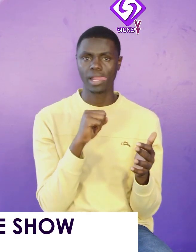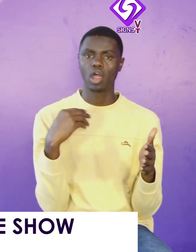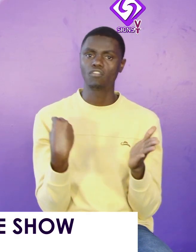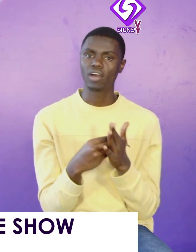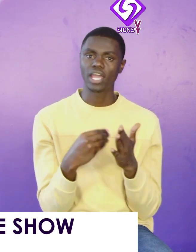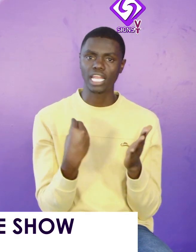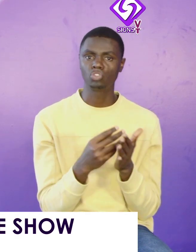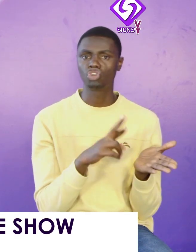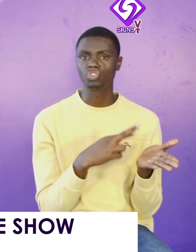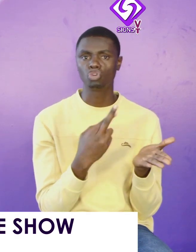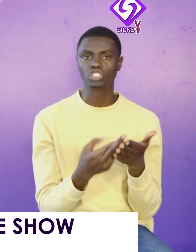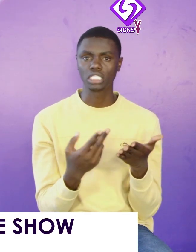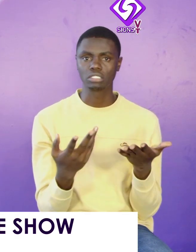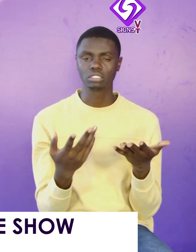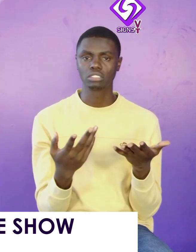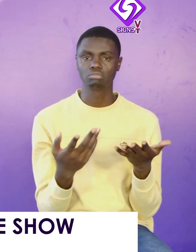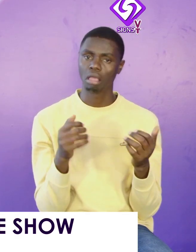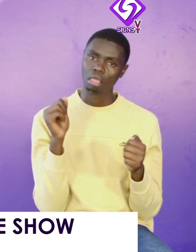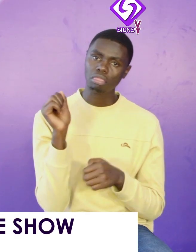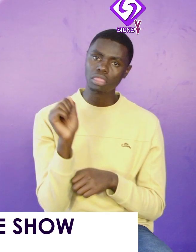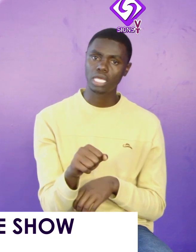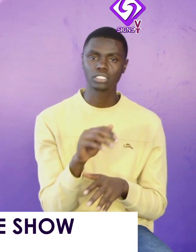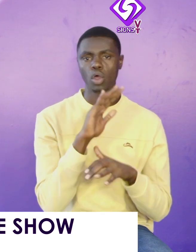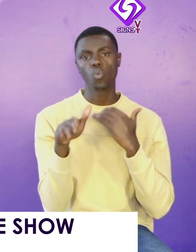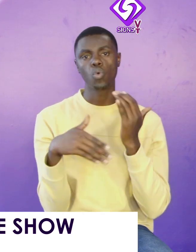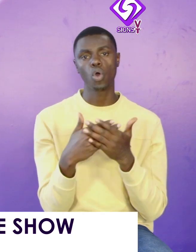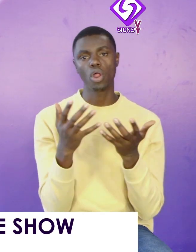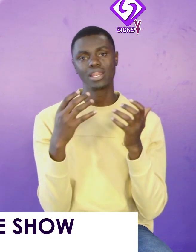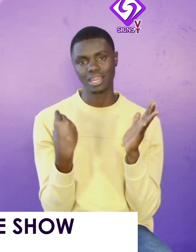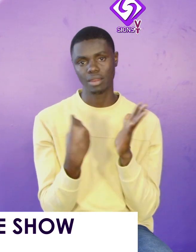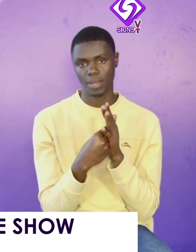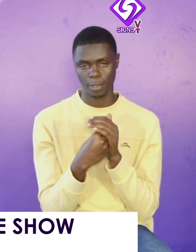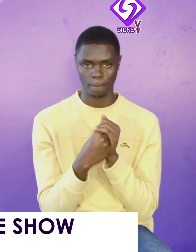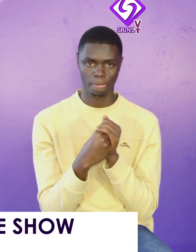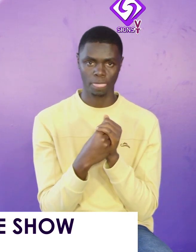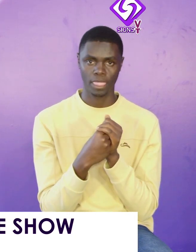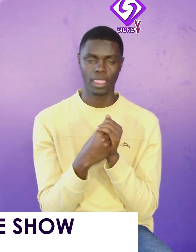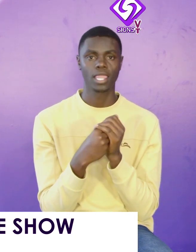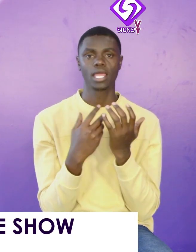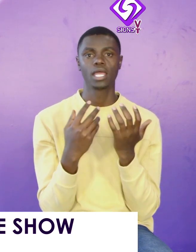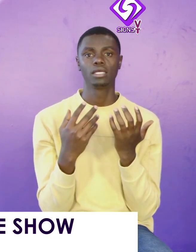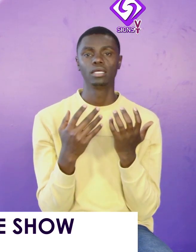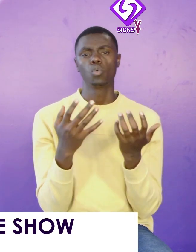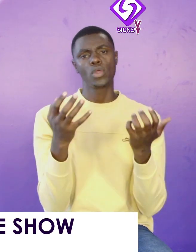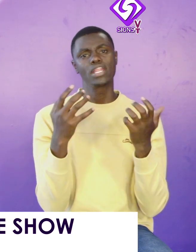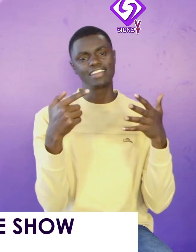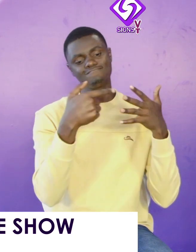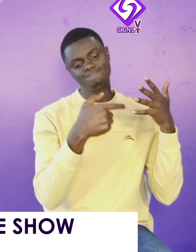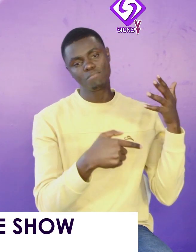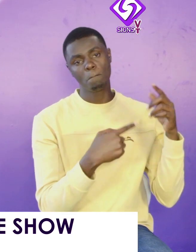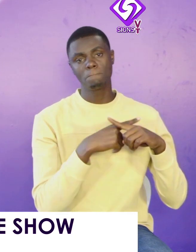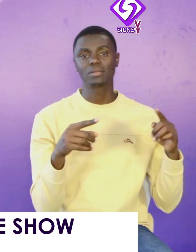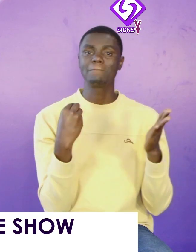financial resources. Yes, we all need money. We need this and that. But